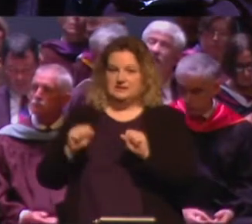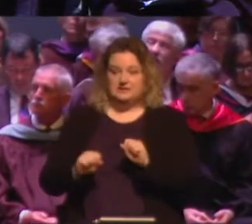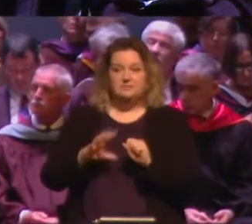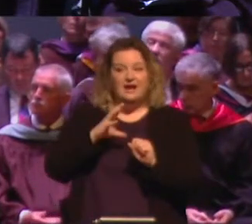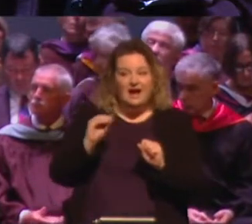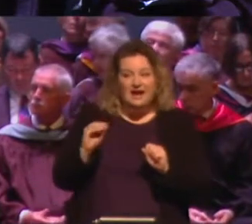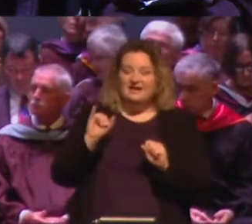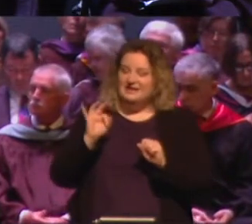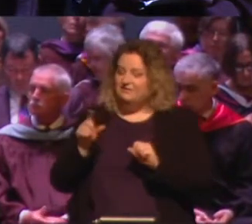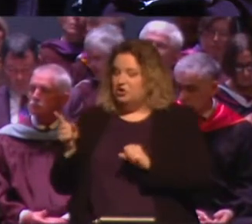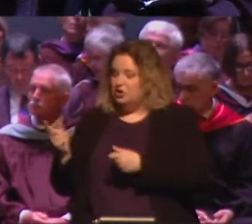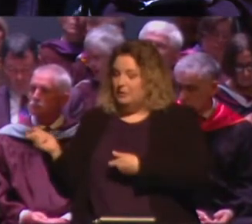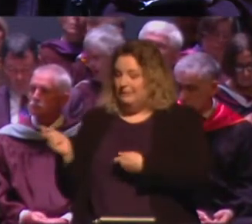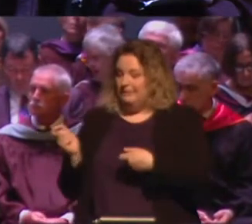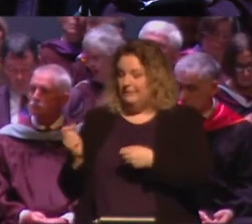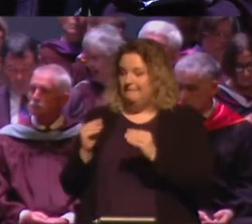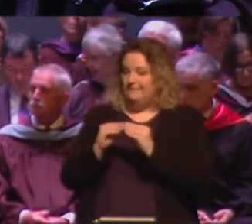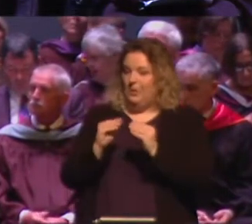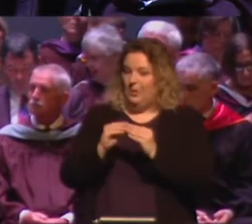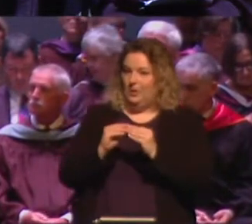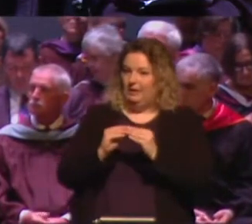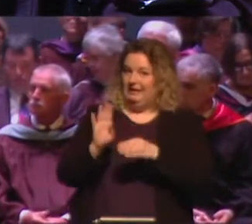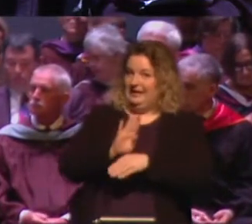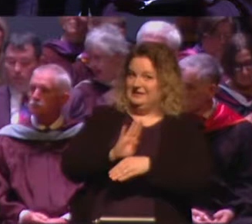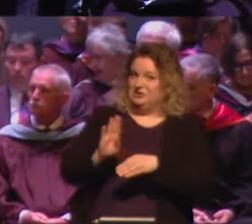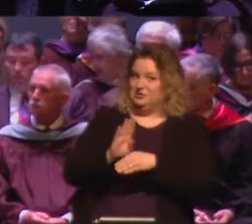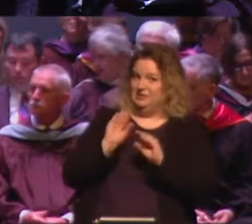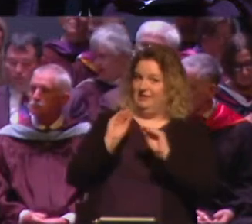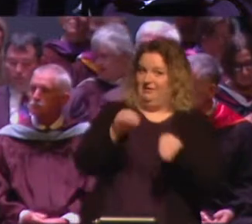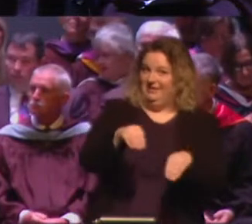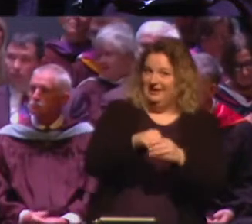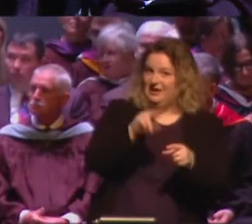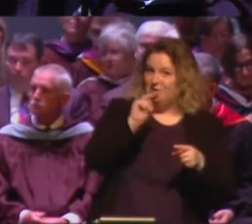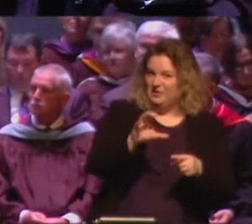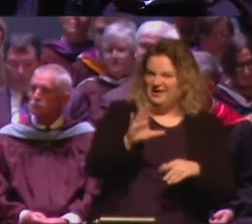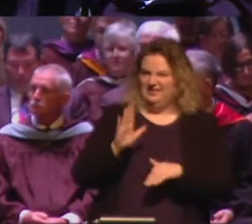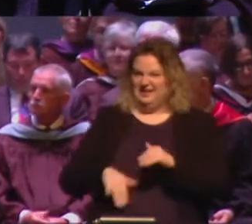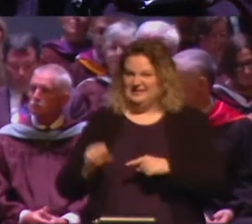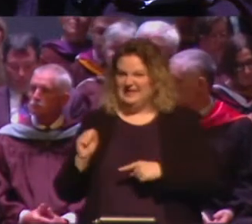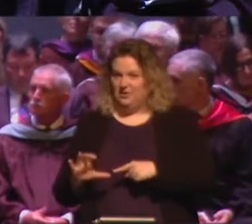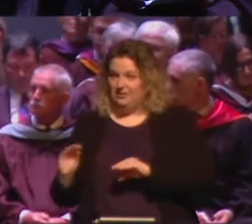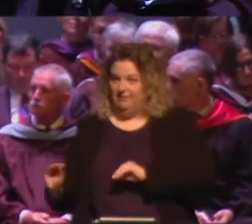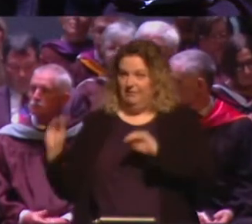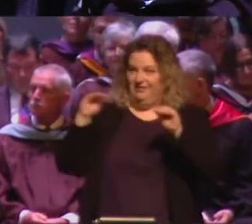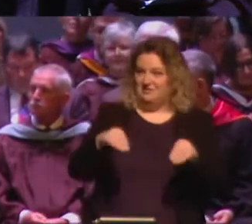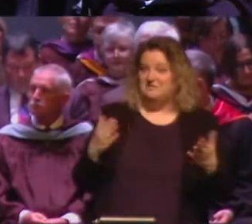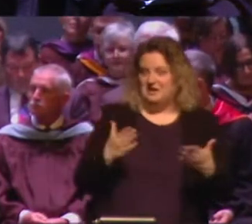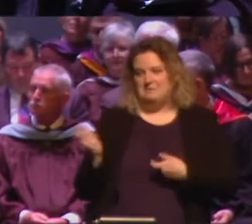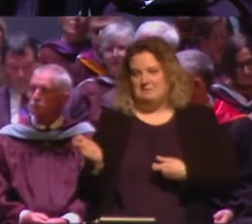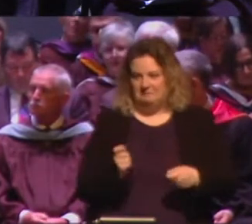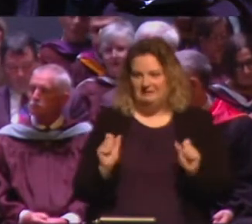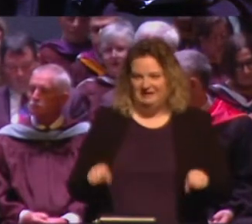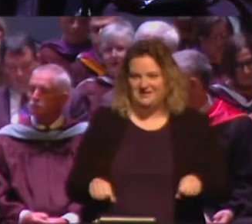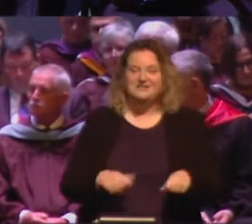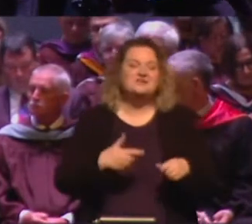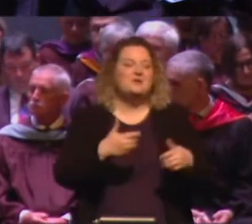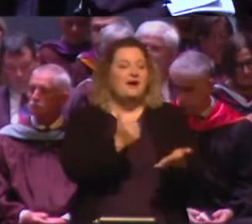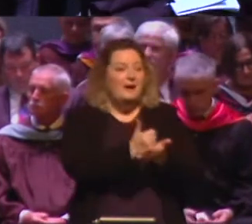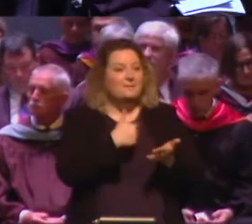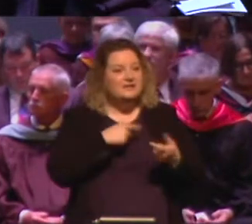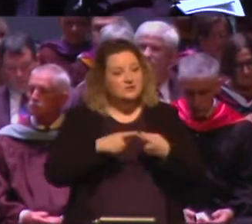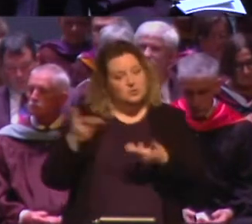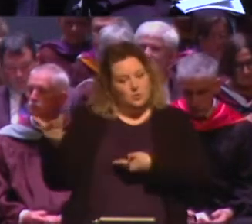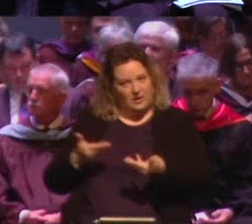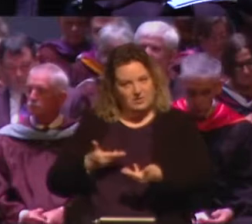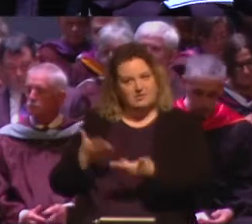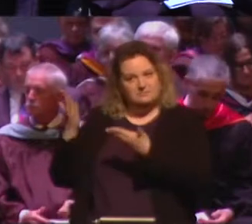brought along some more of those industries that would maybe like to come to North Carolina instead of going to South Carolina. Ladies and gentlemen, please help me welcome to